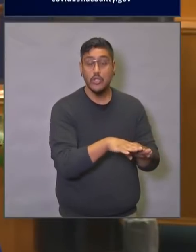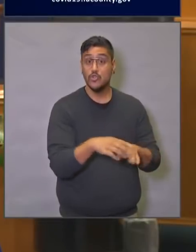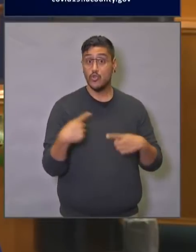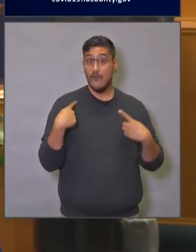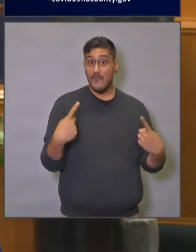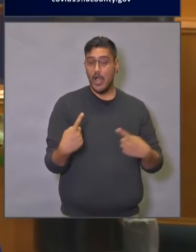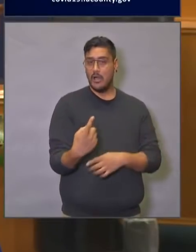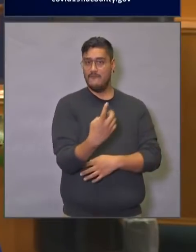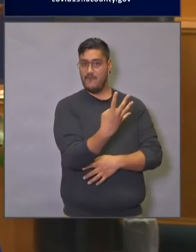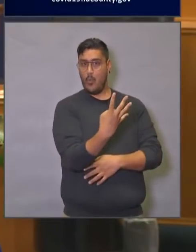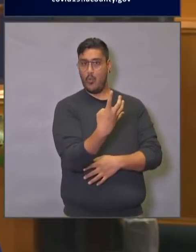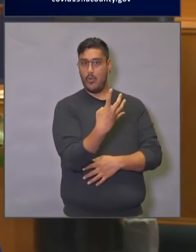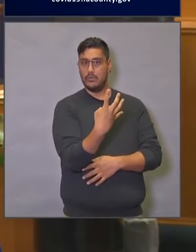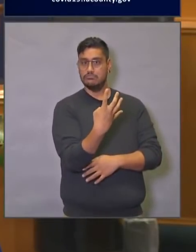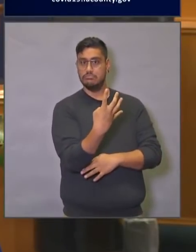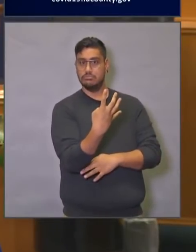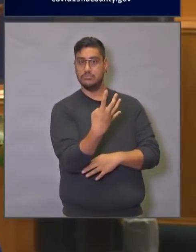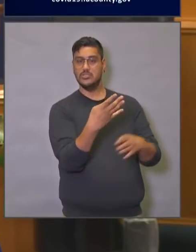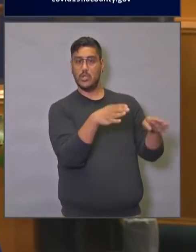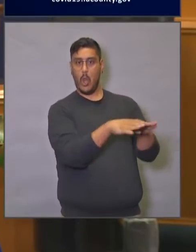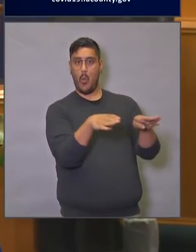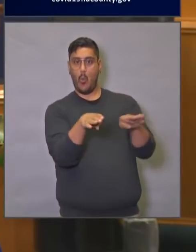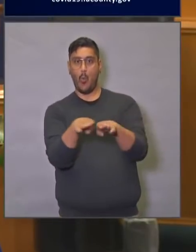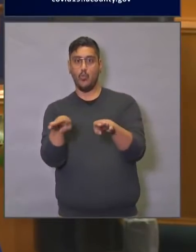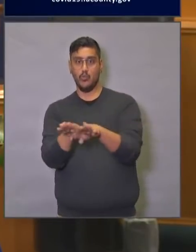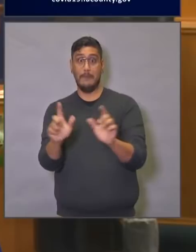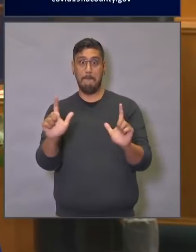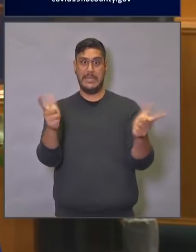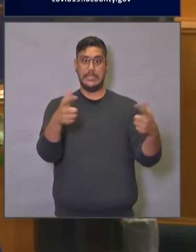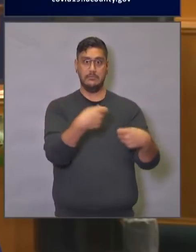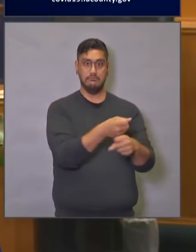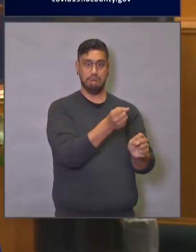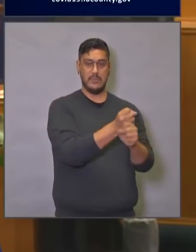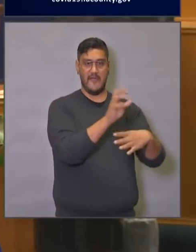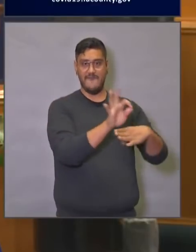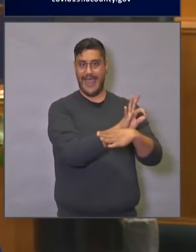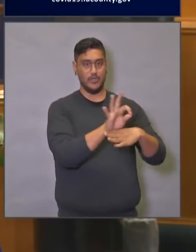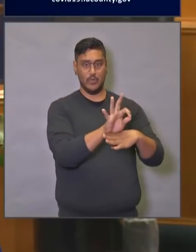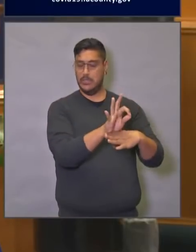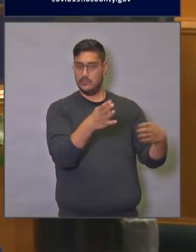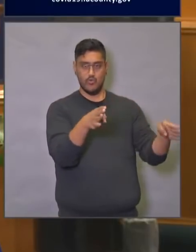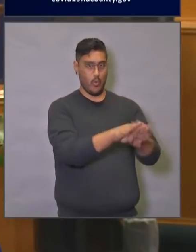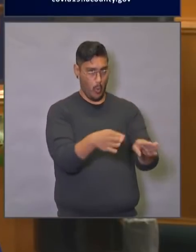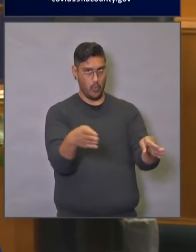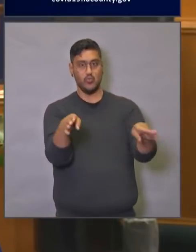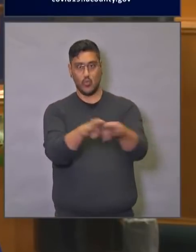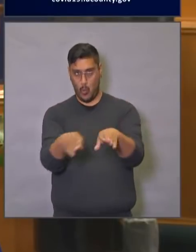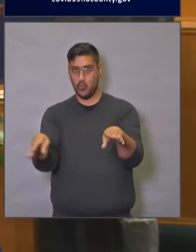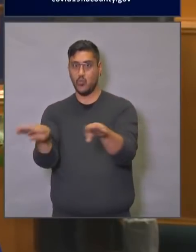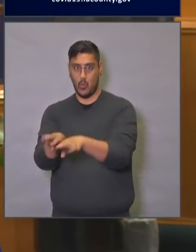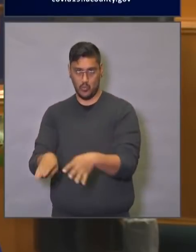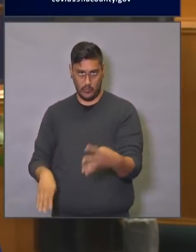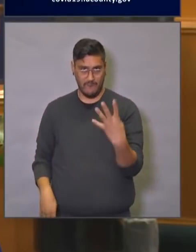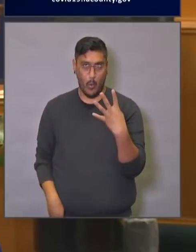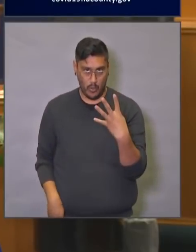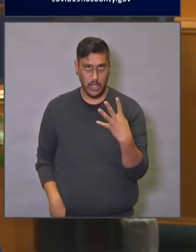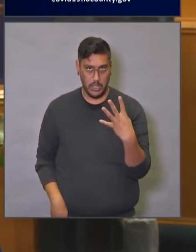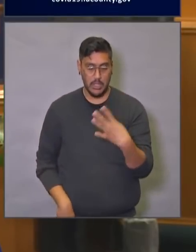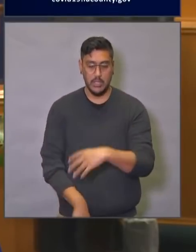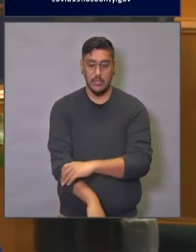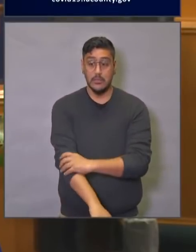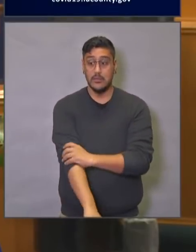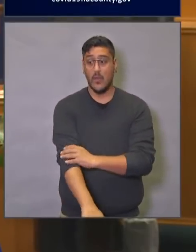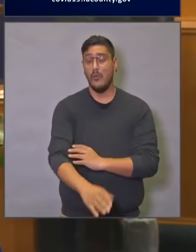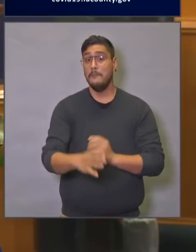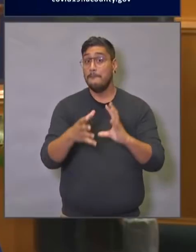close manufacturing plants. And we're going to continue to be aggressive. I mean, I guess my message is everyone's had a